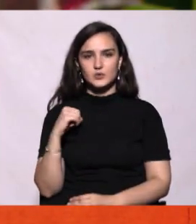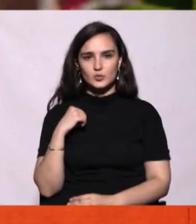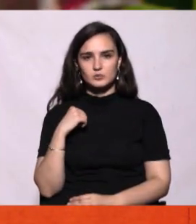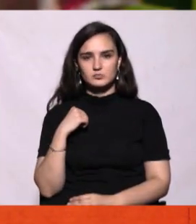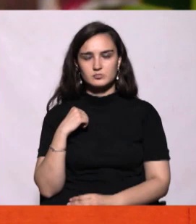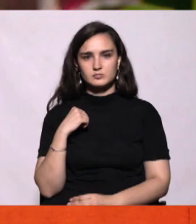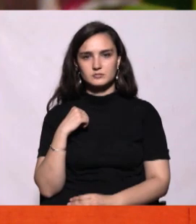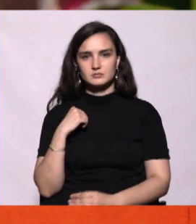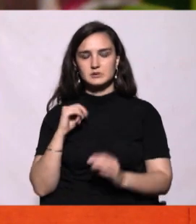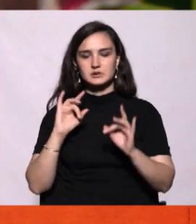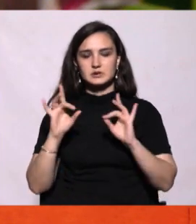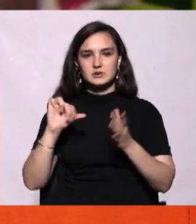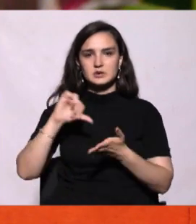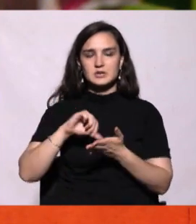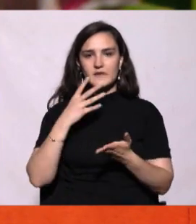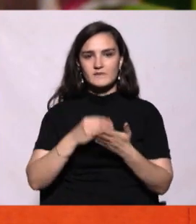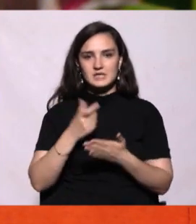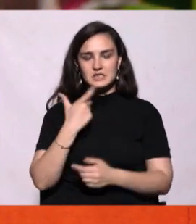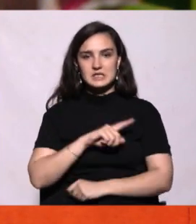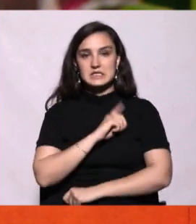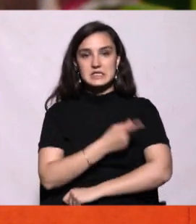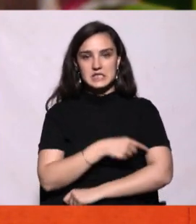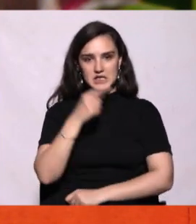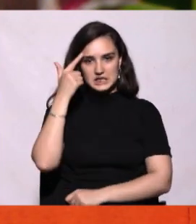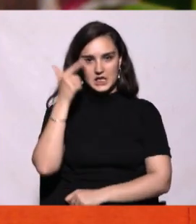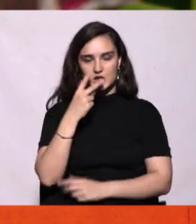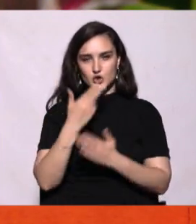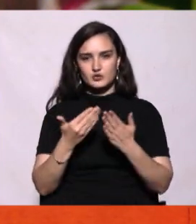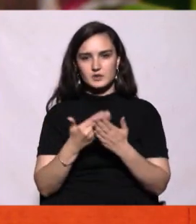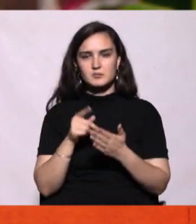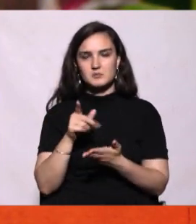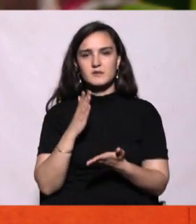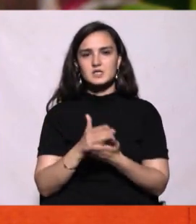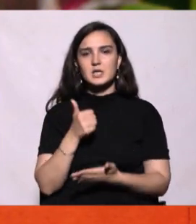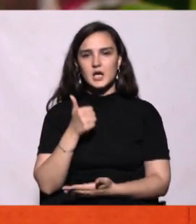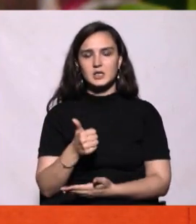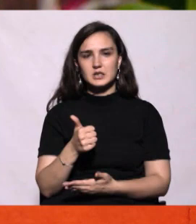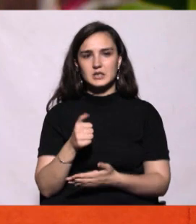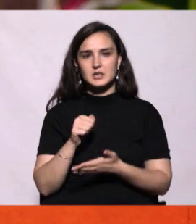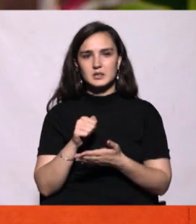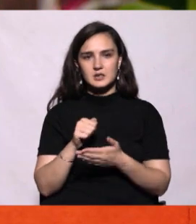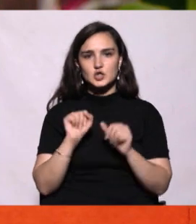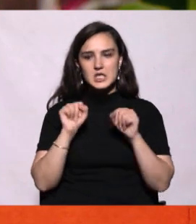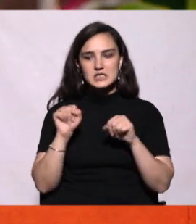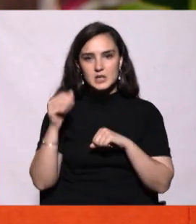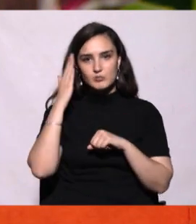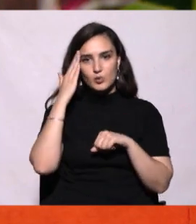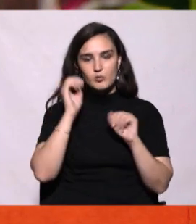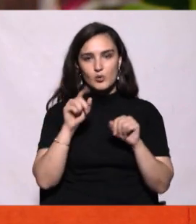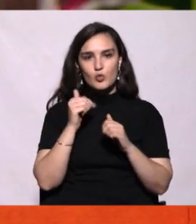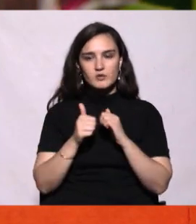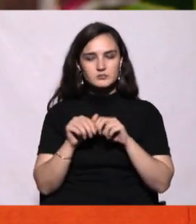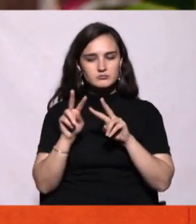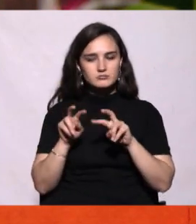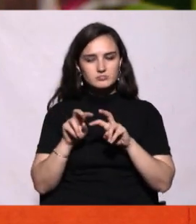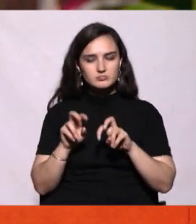actually represents the power of intellect. So he has good reasoning abilities. He always